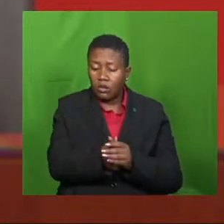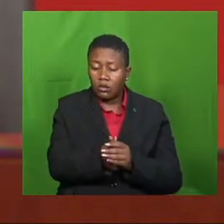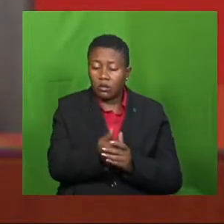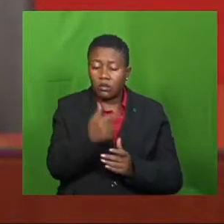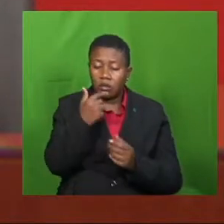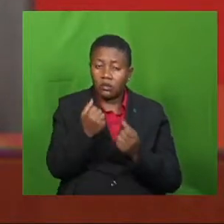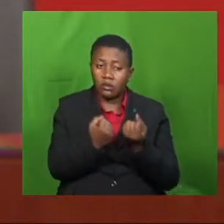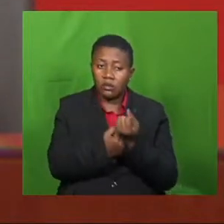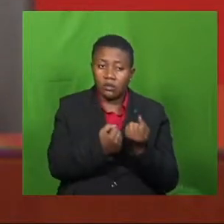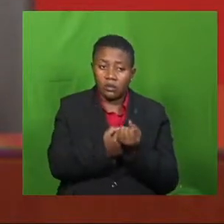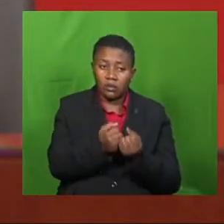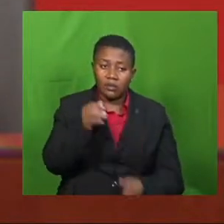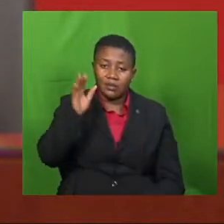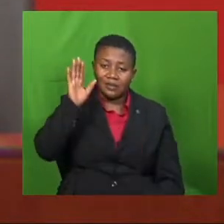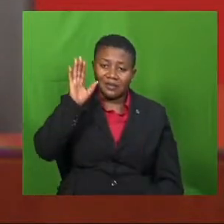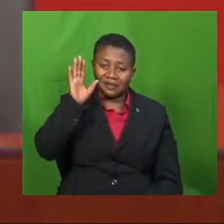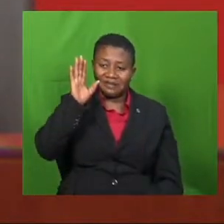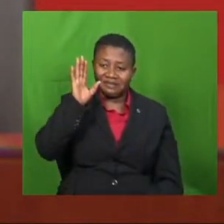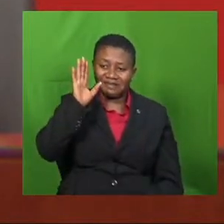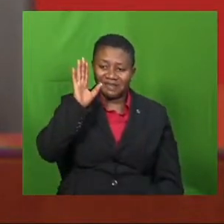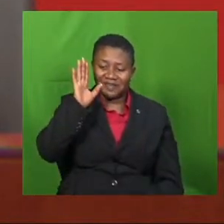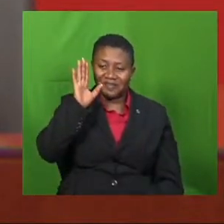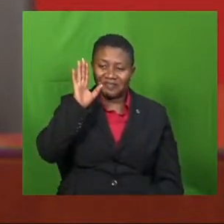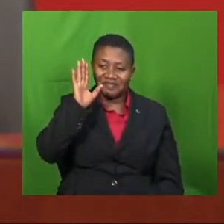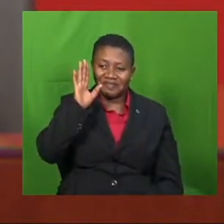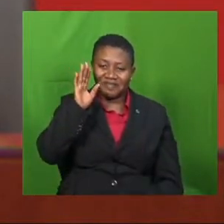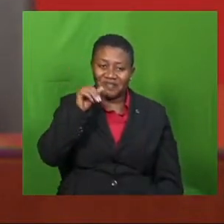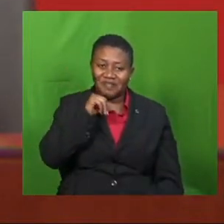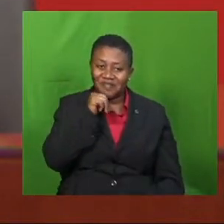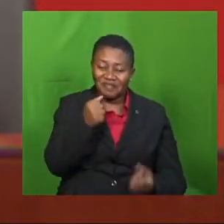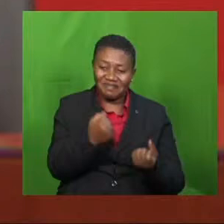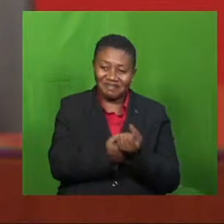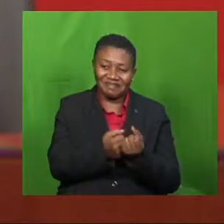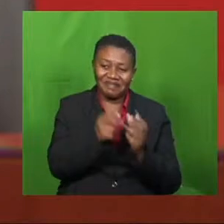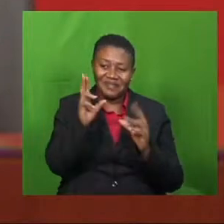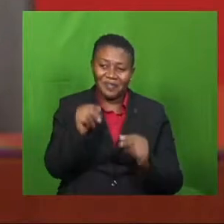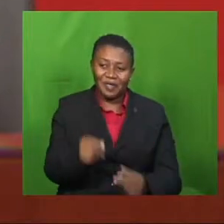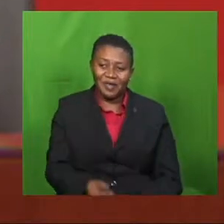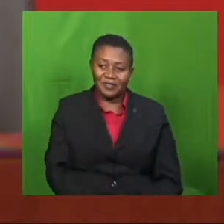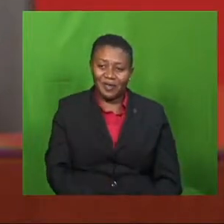say aye. Those against, say no.